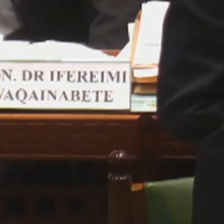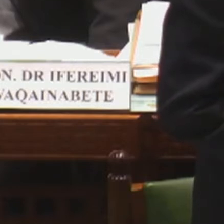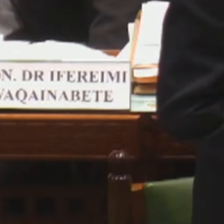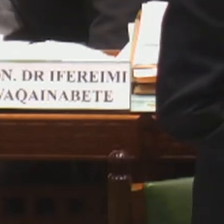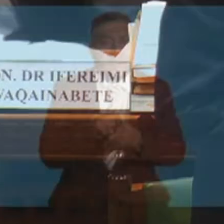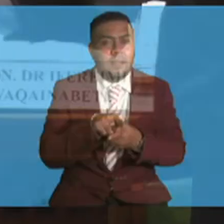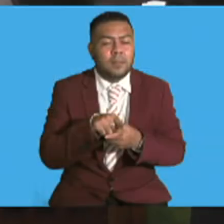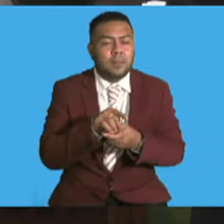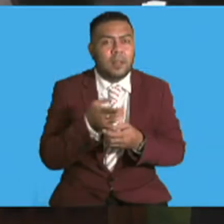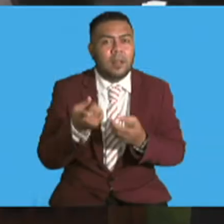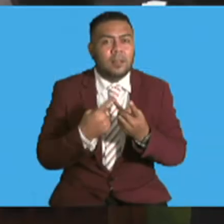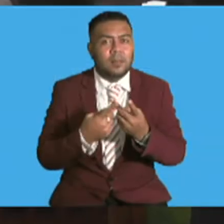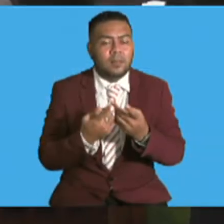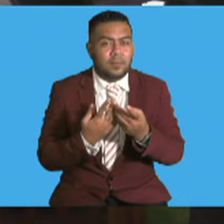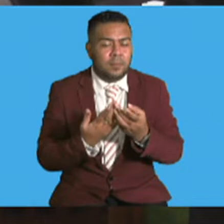population migration.